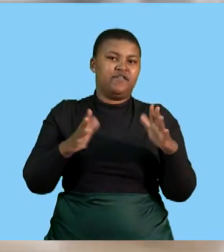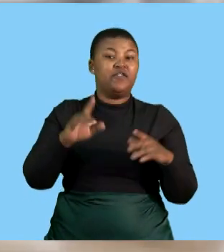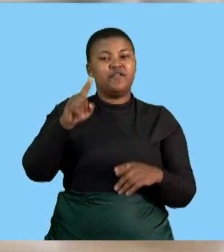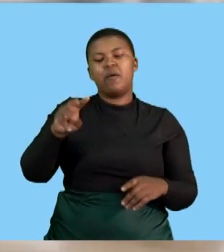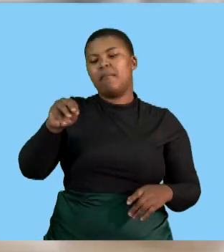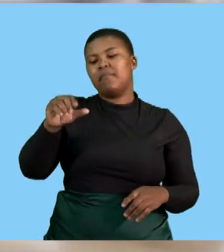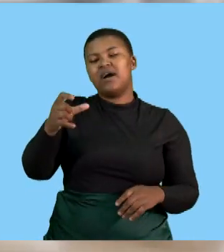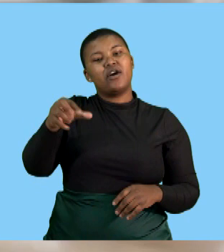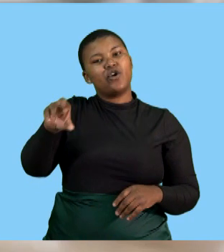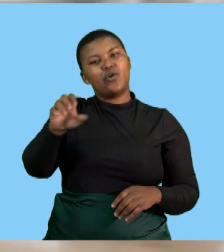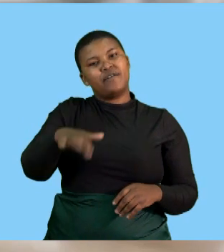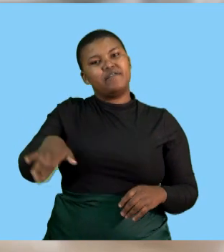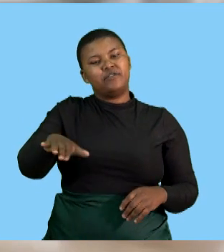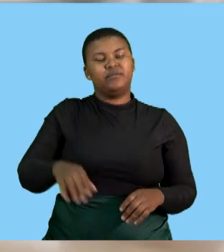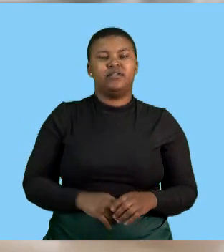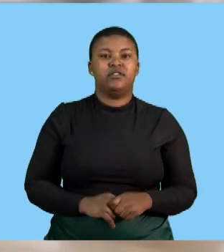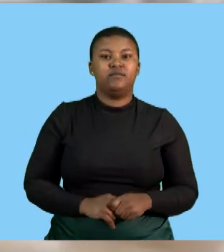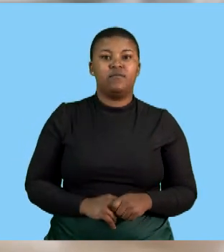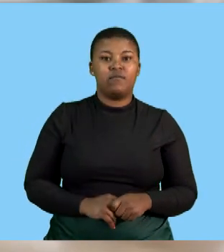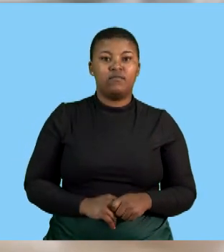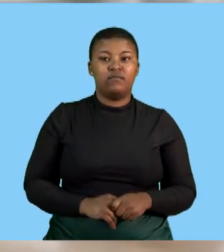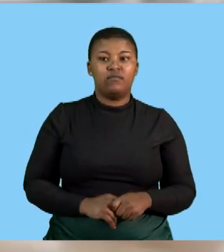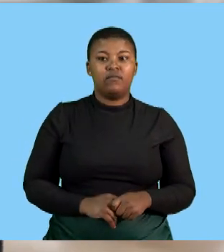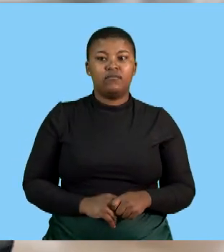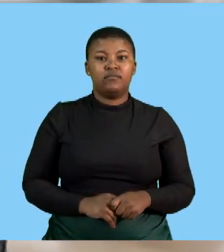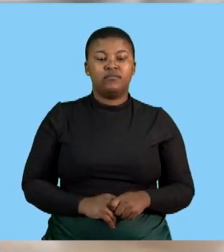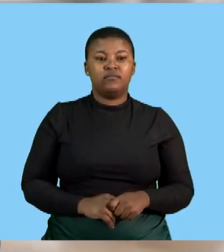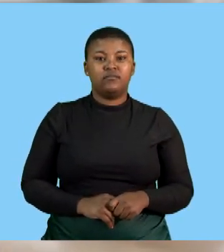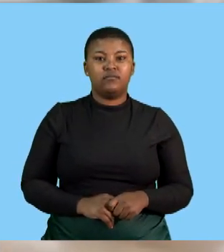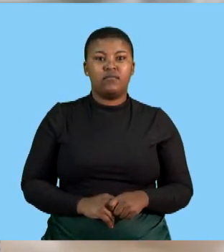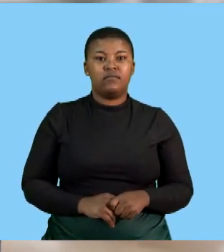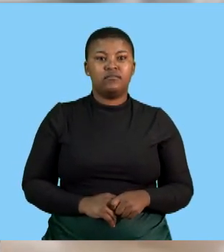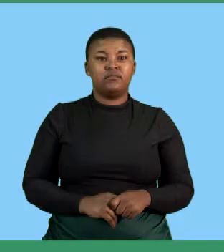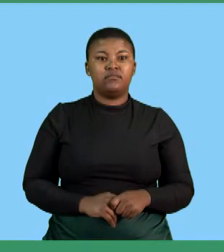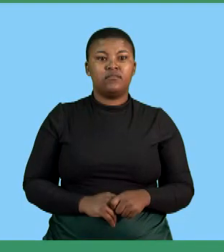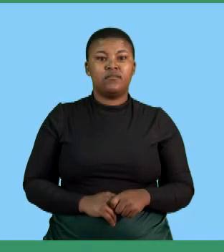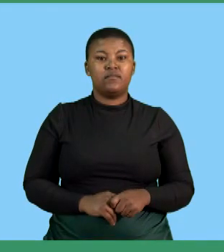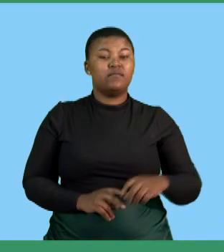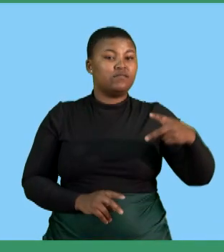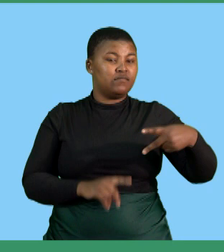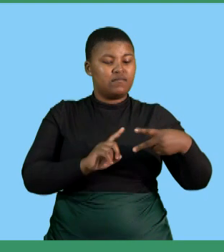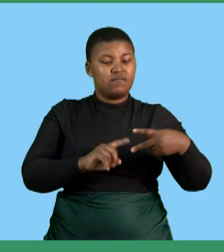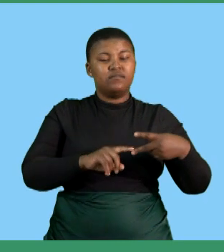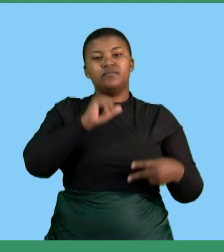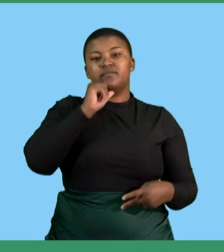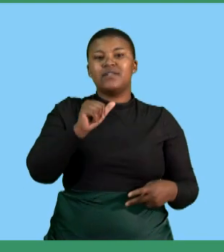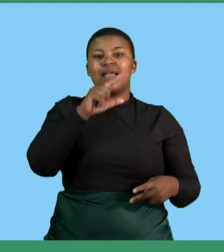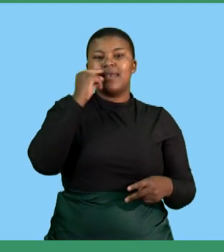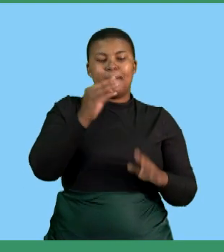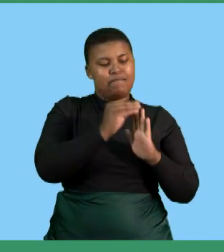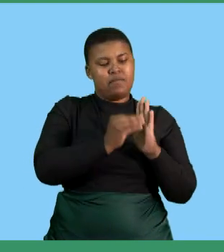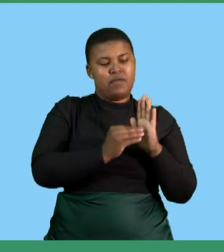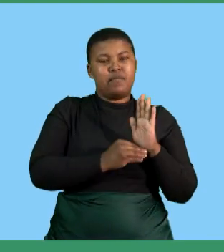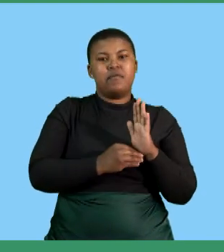definition of our macro environment. Our second question then asks, name any 4 components